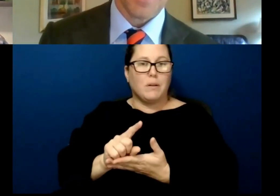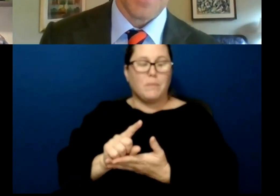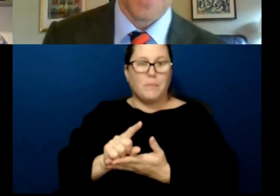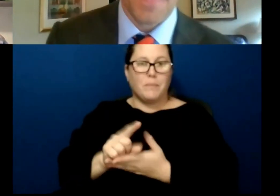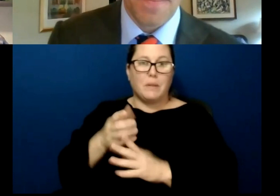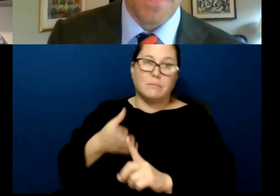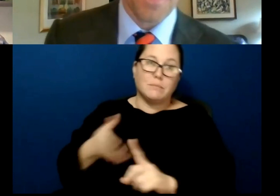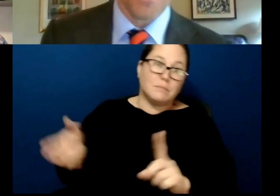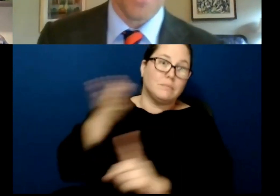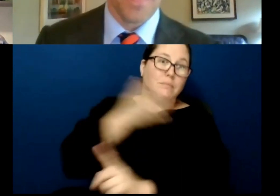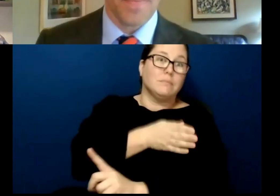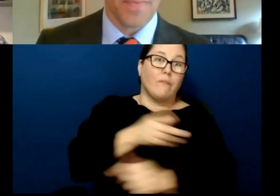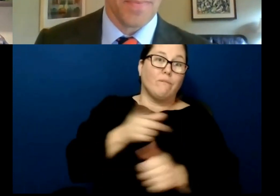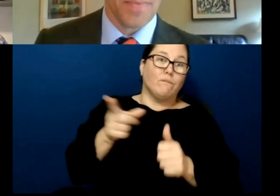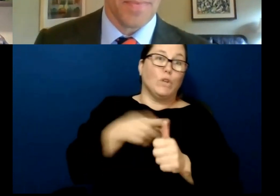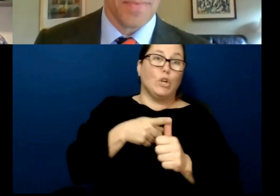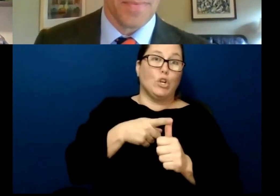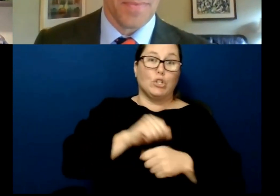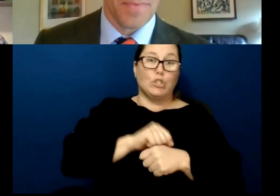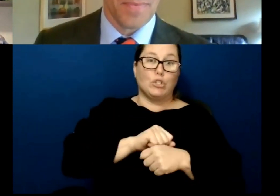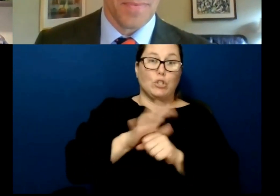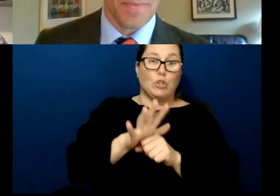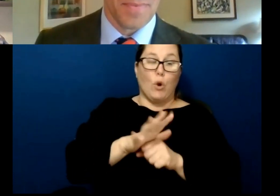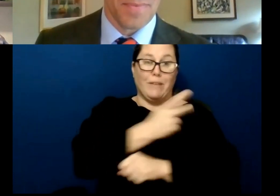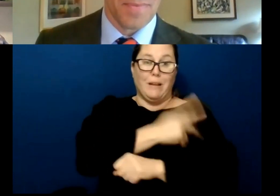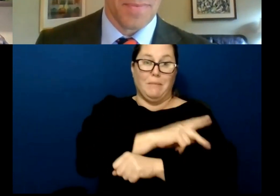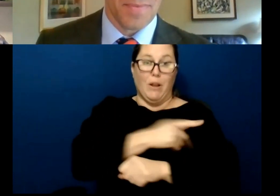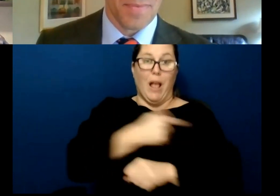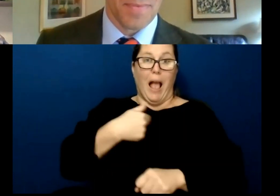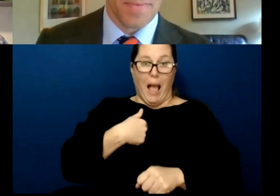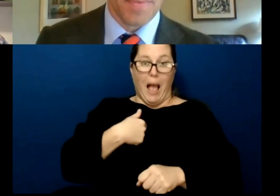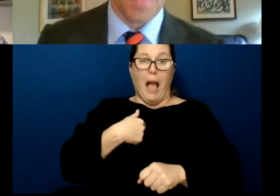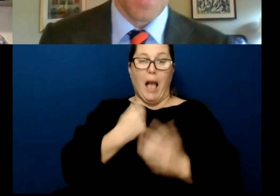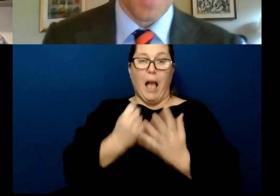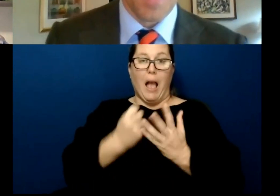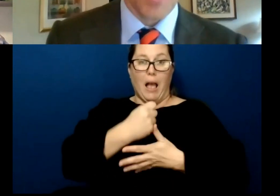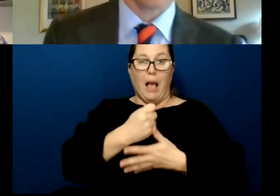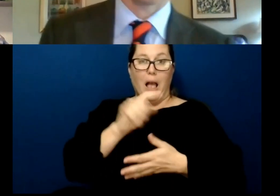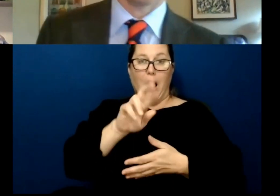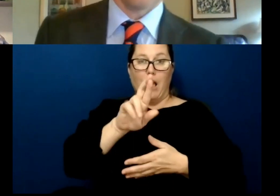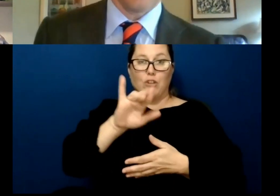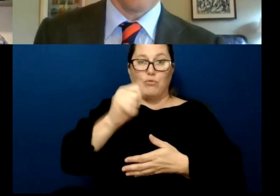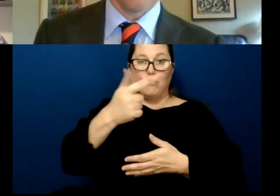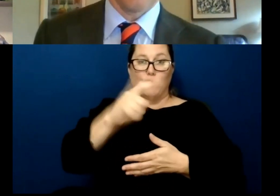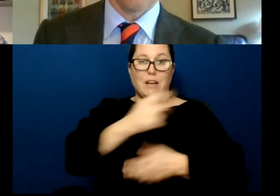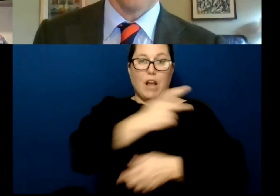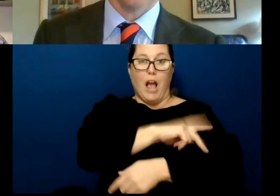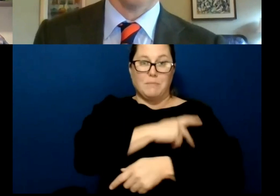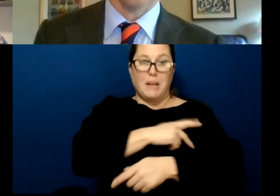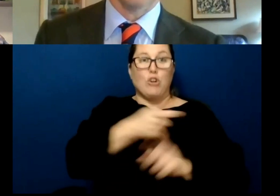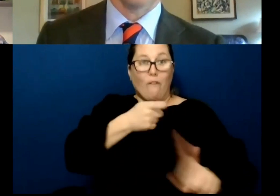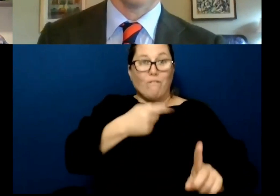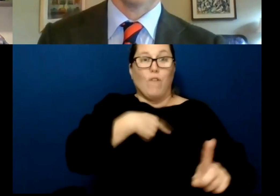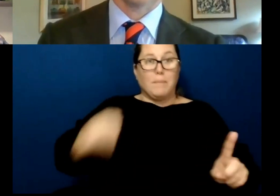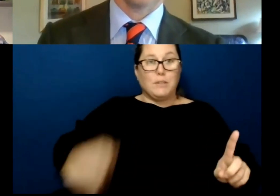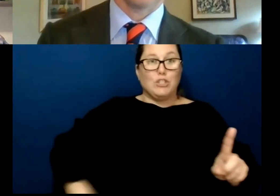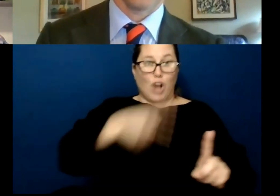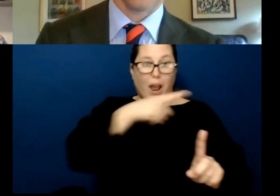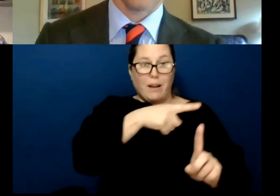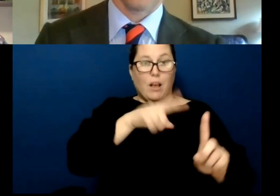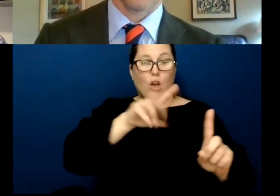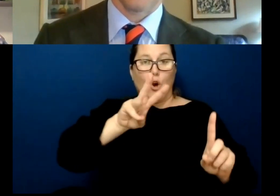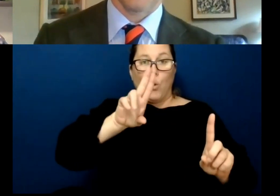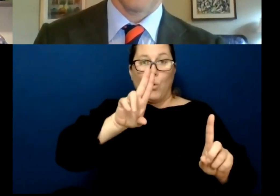we had, I was the triage nurse who triaged him, who came through Wuhan and flew back to the States. And it was